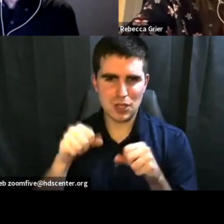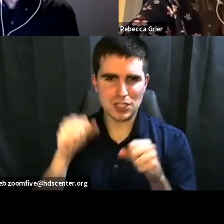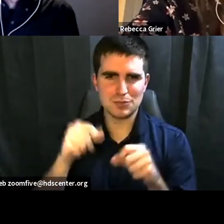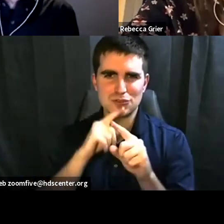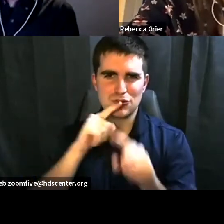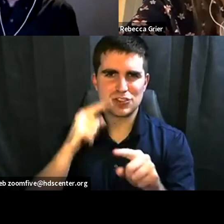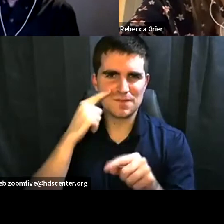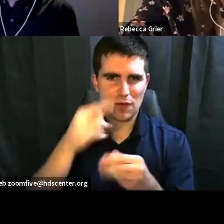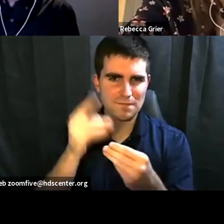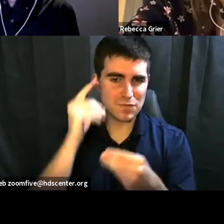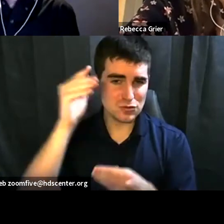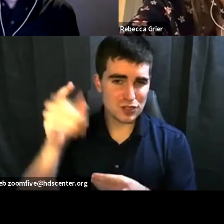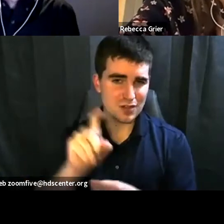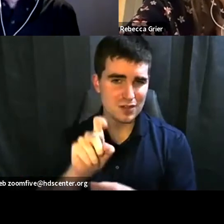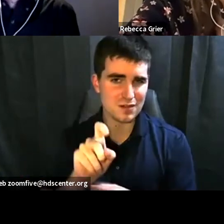for the future?